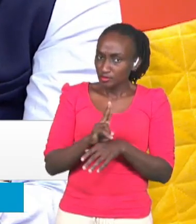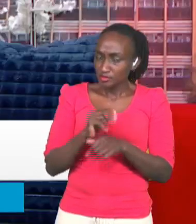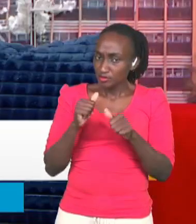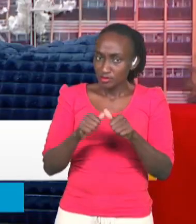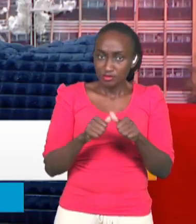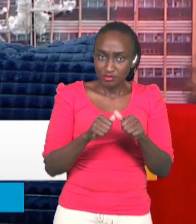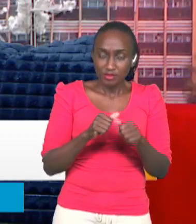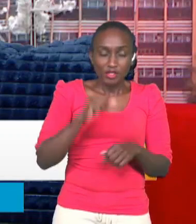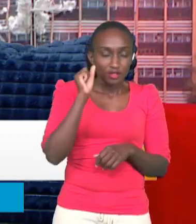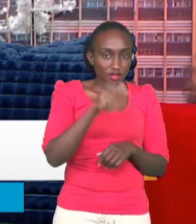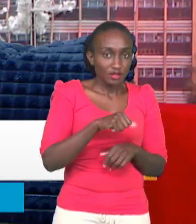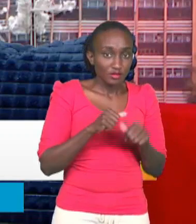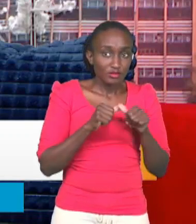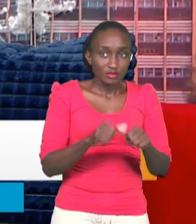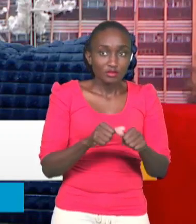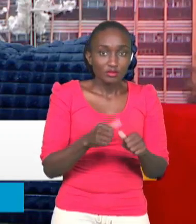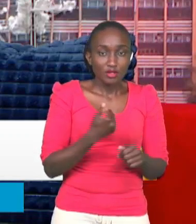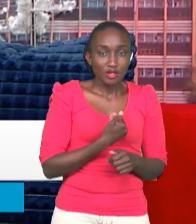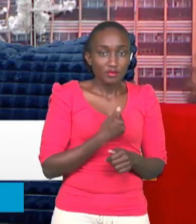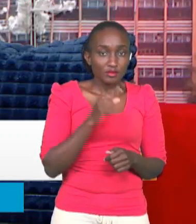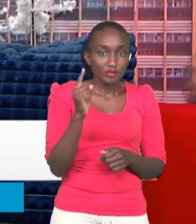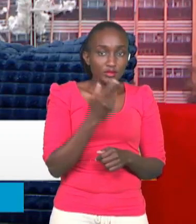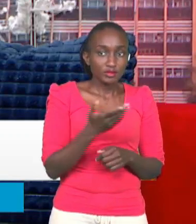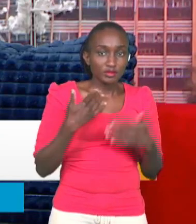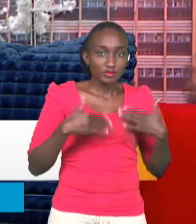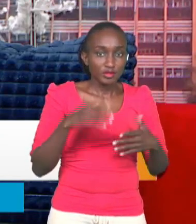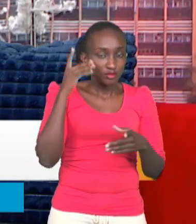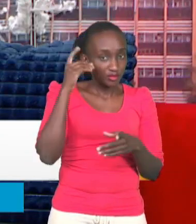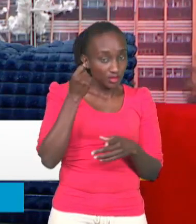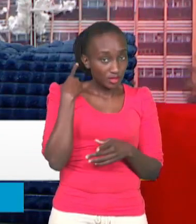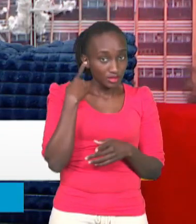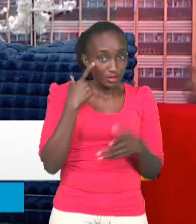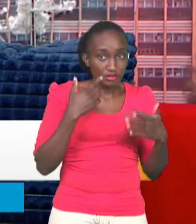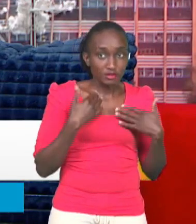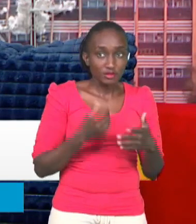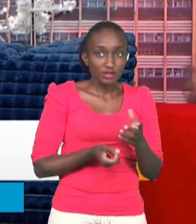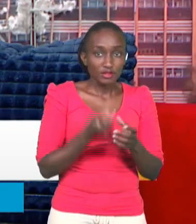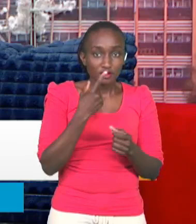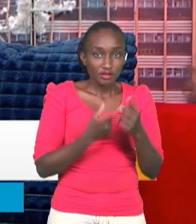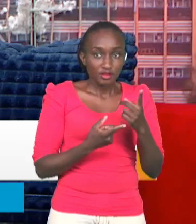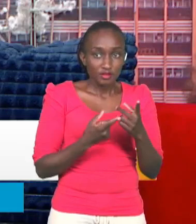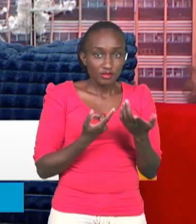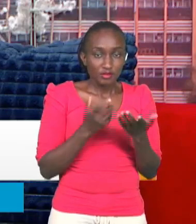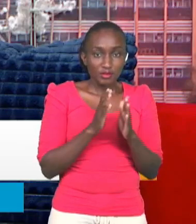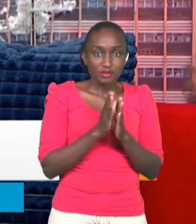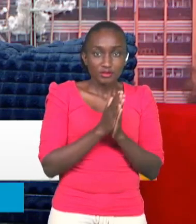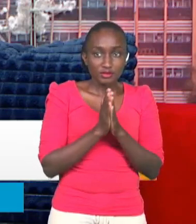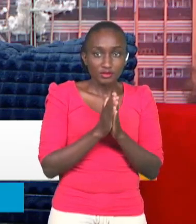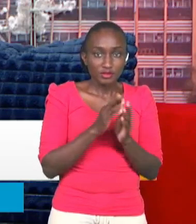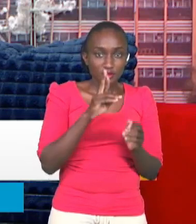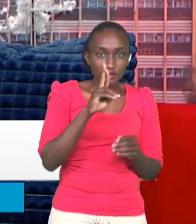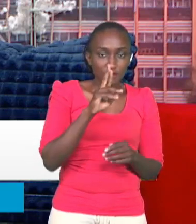is still there. One thing that people need to understand, it arises from a presumption. That